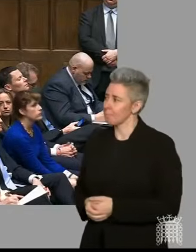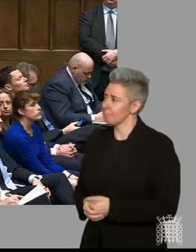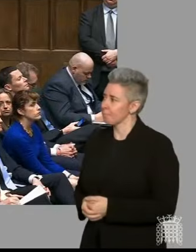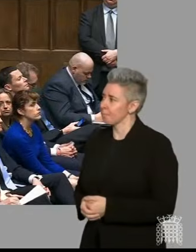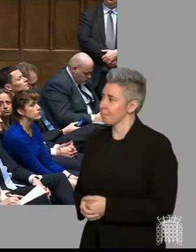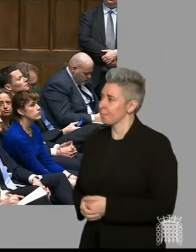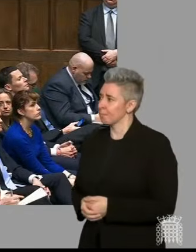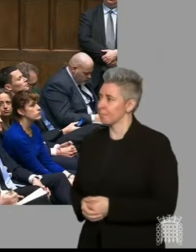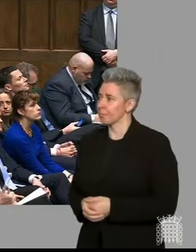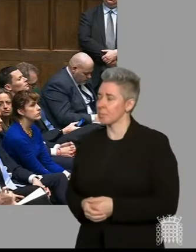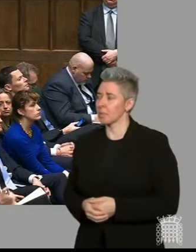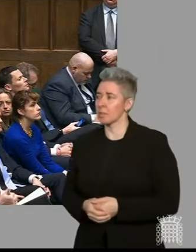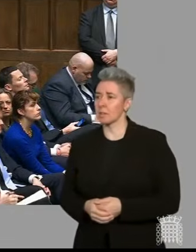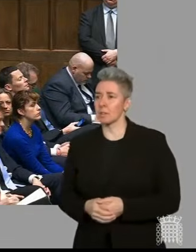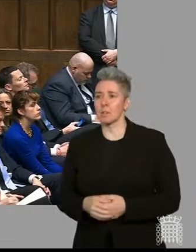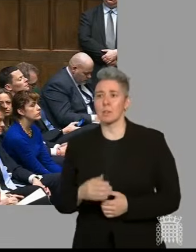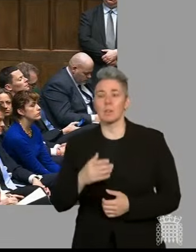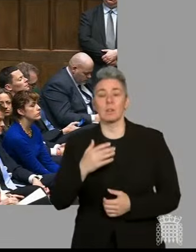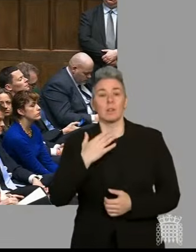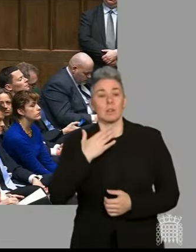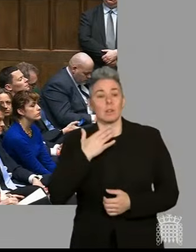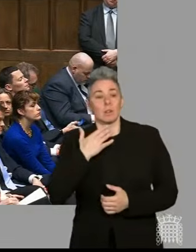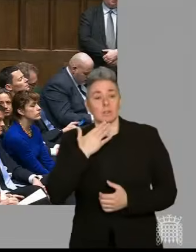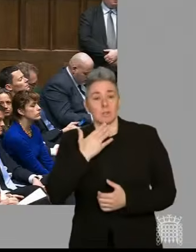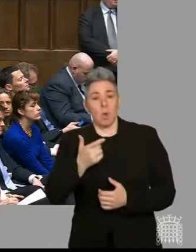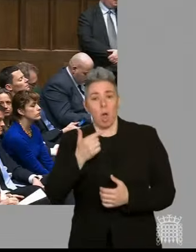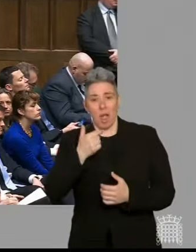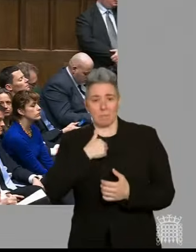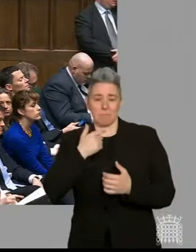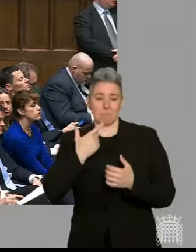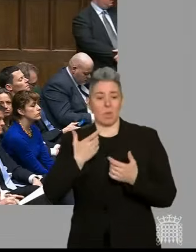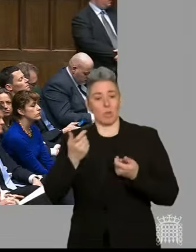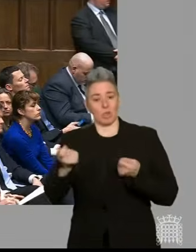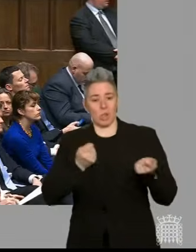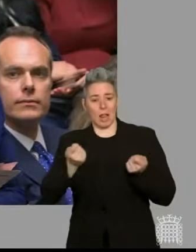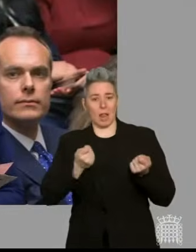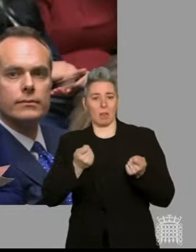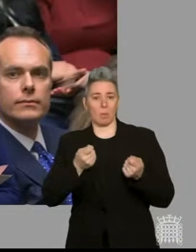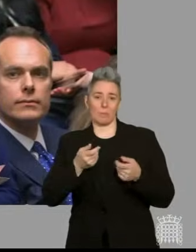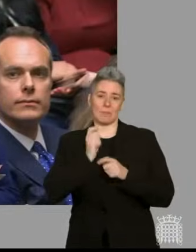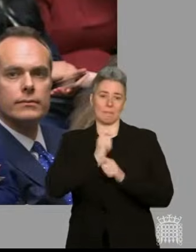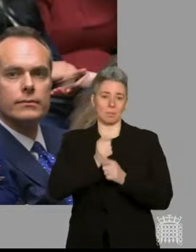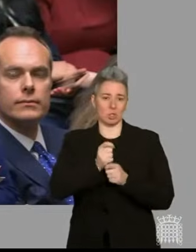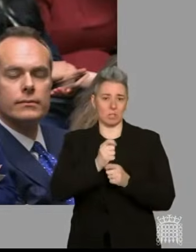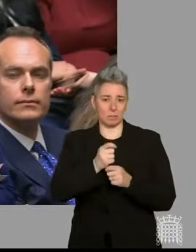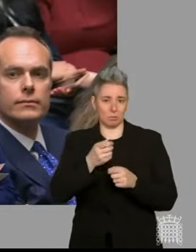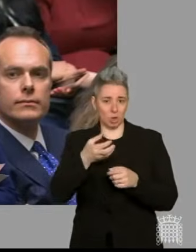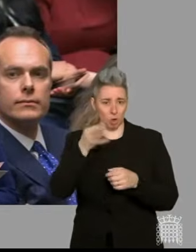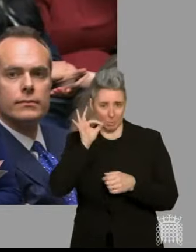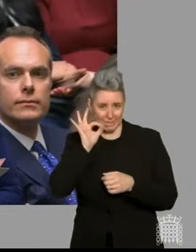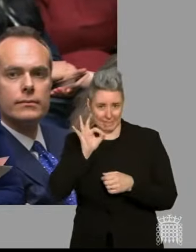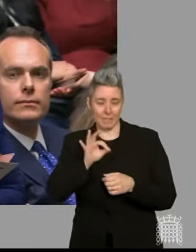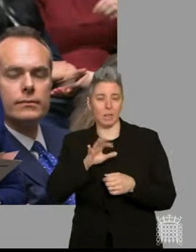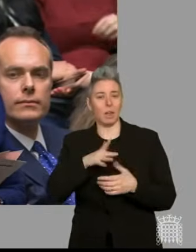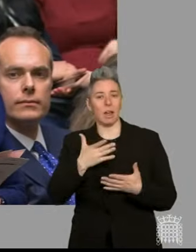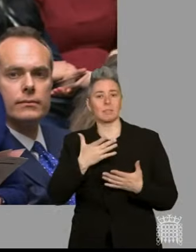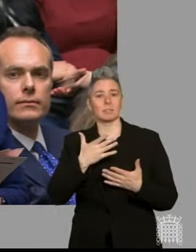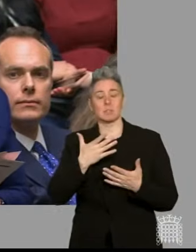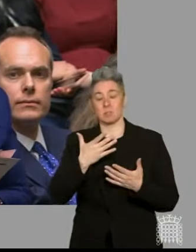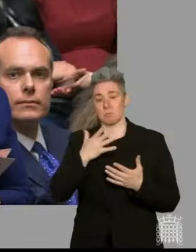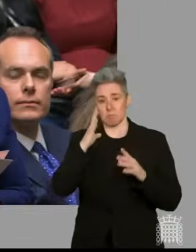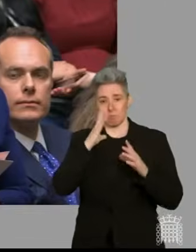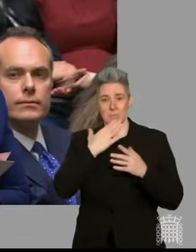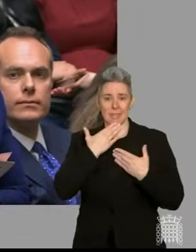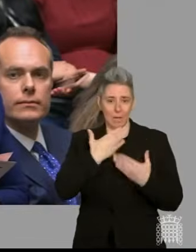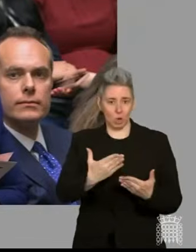for the recent pollock catch compensation. On the 12th of May, we will see the first ever National